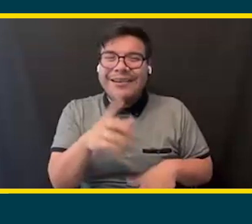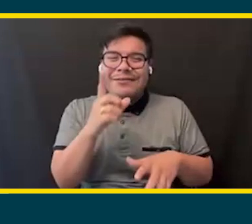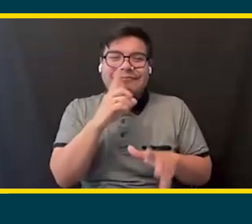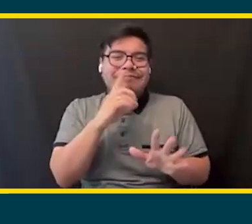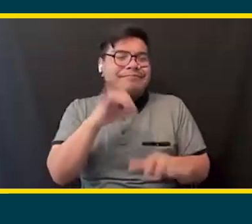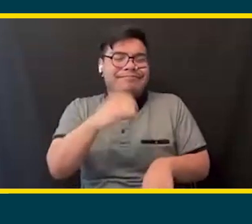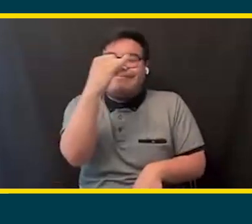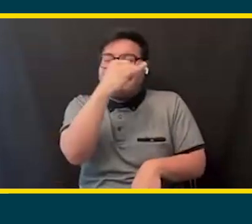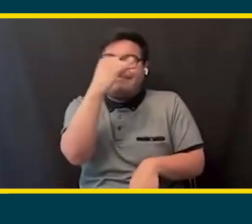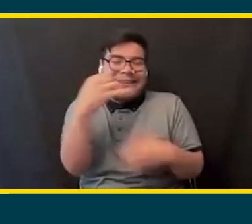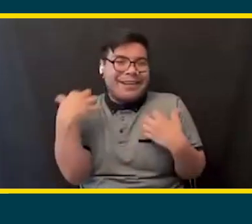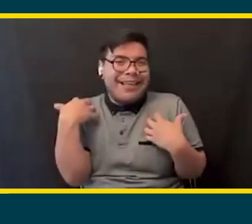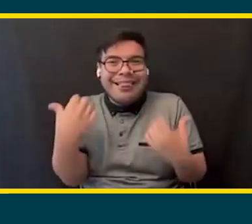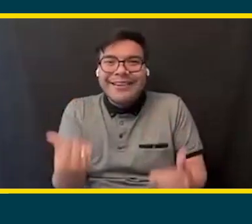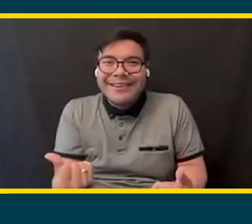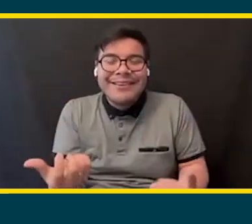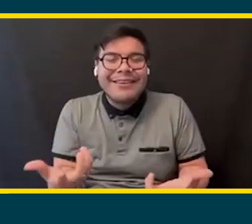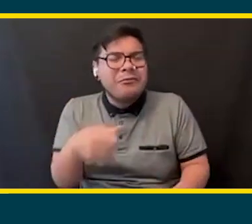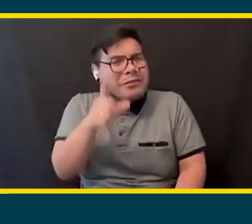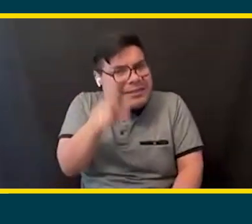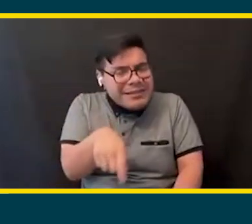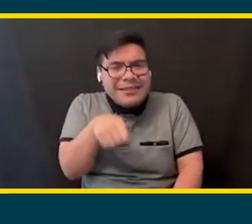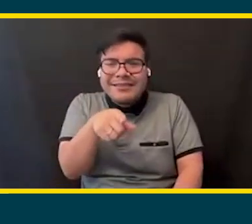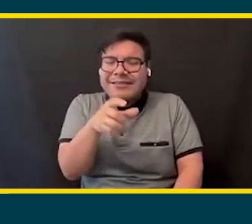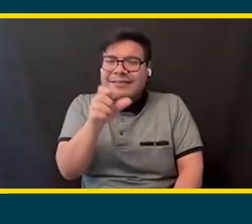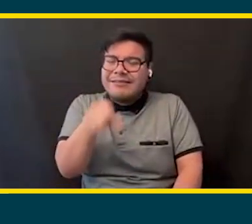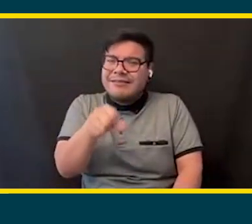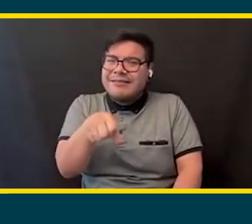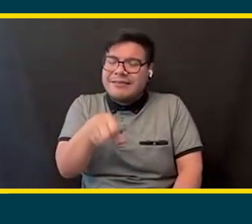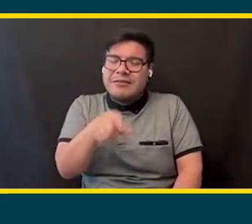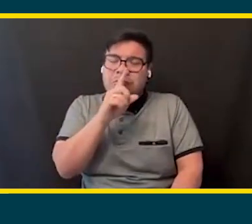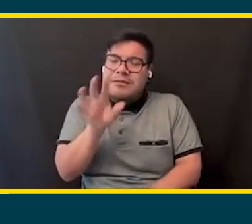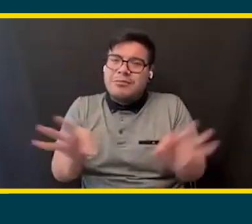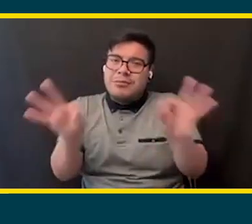healing. And we need that too. I think it's really important.